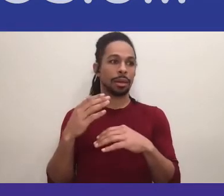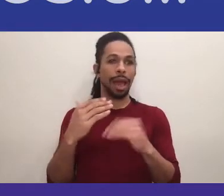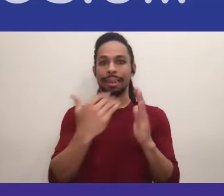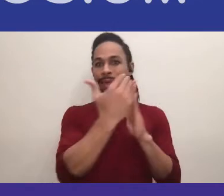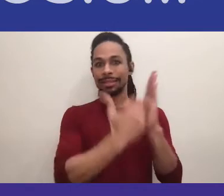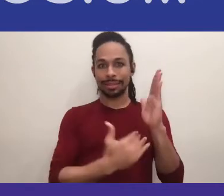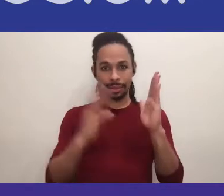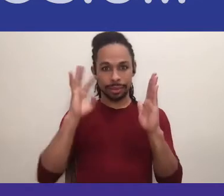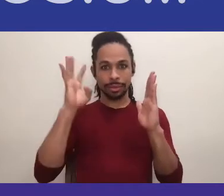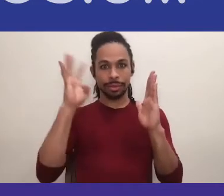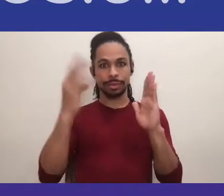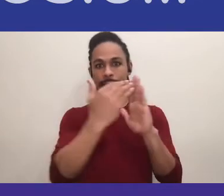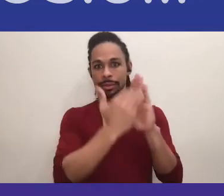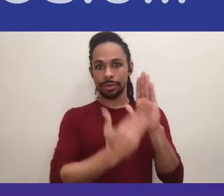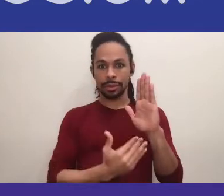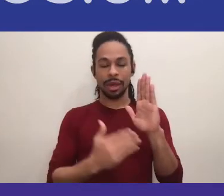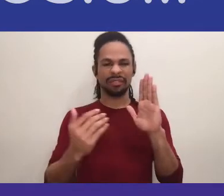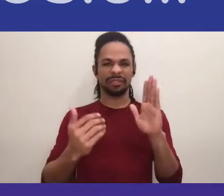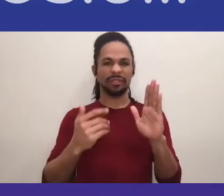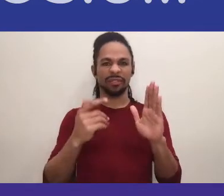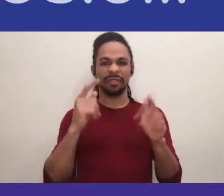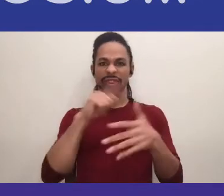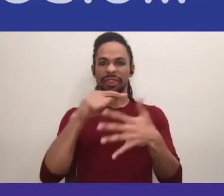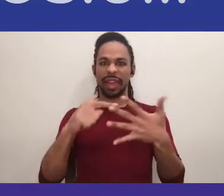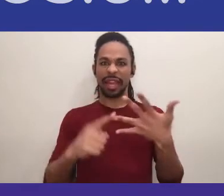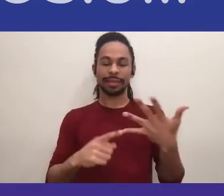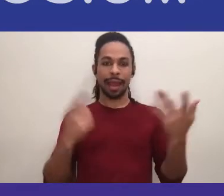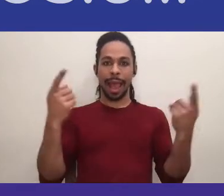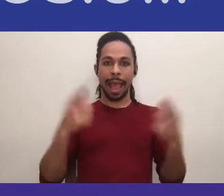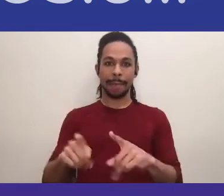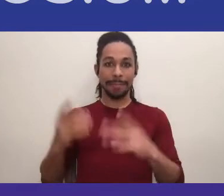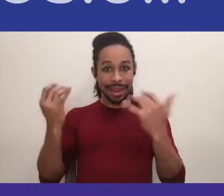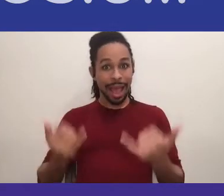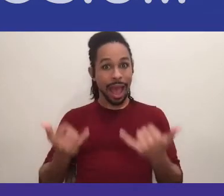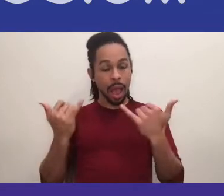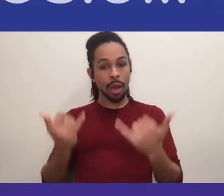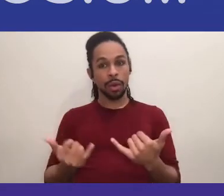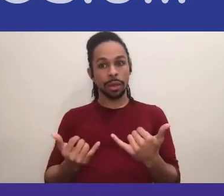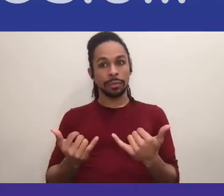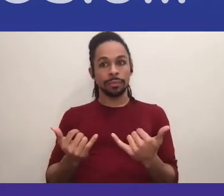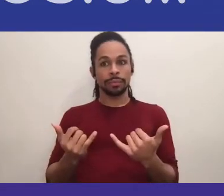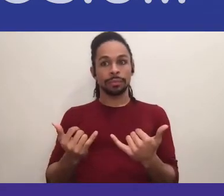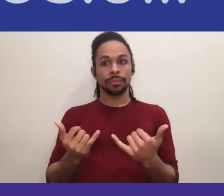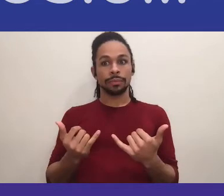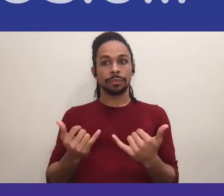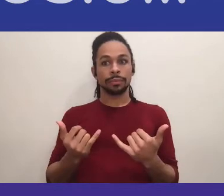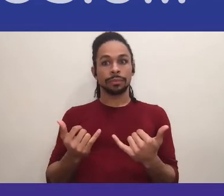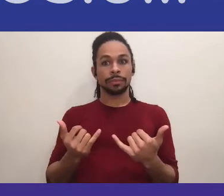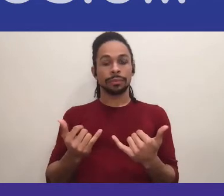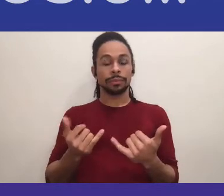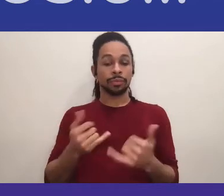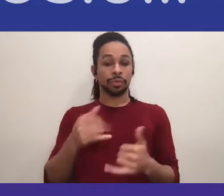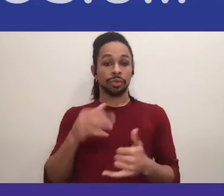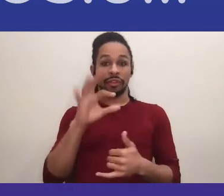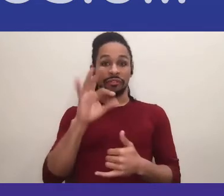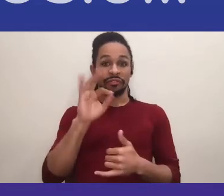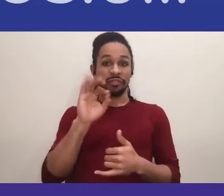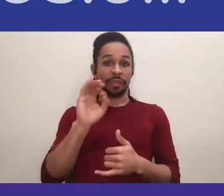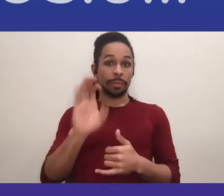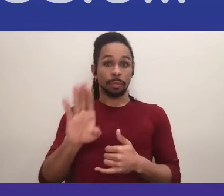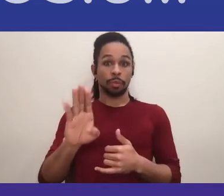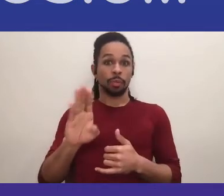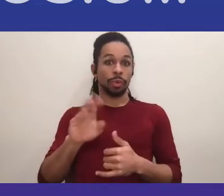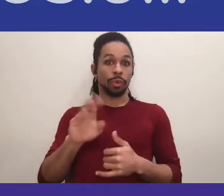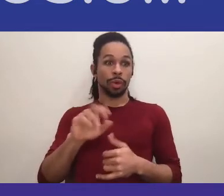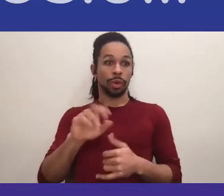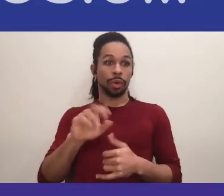are happening now, actually. So February 2021, and I list